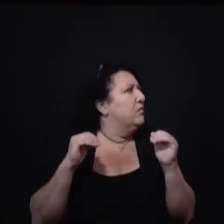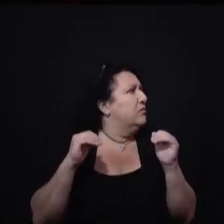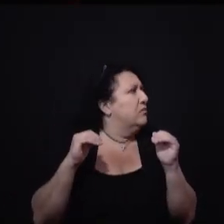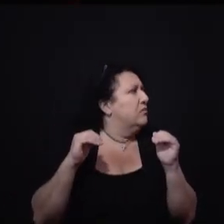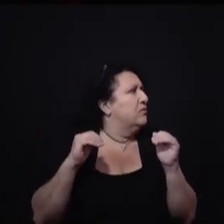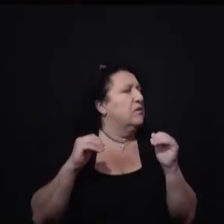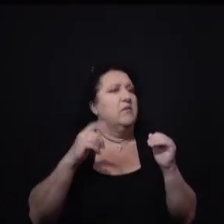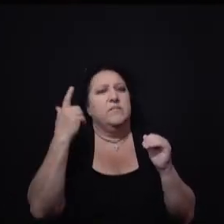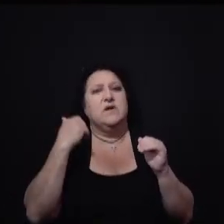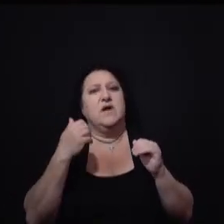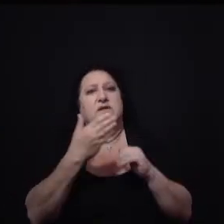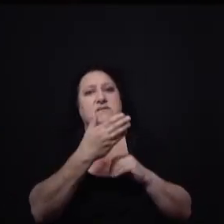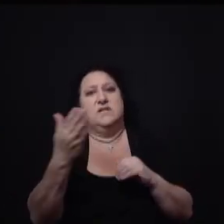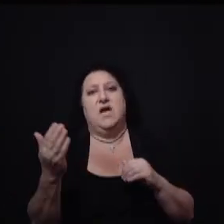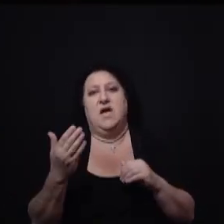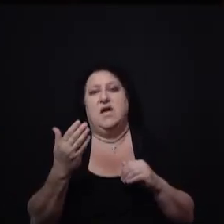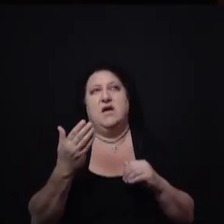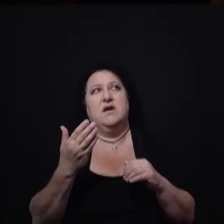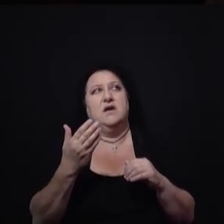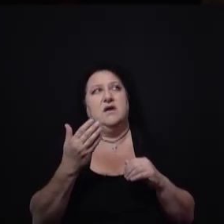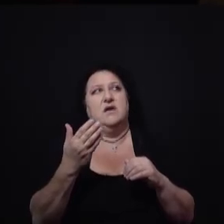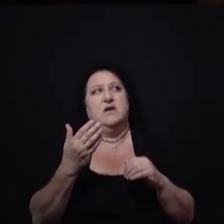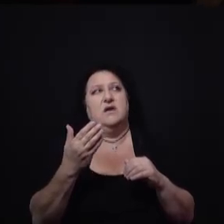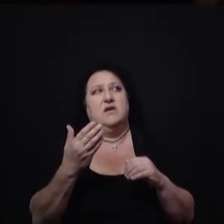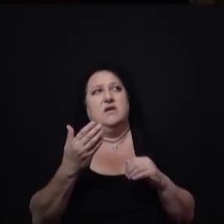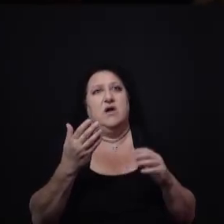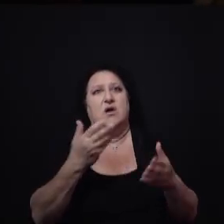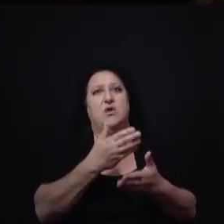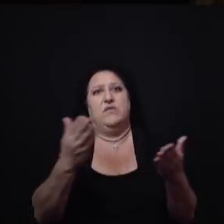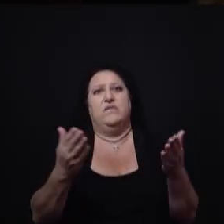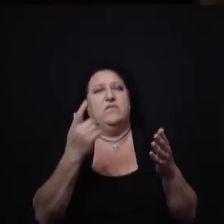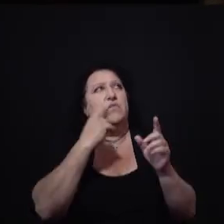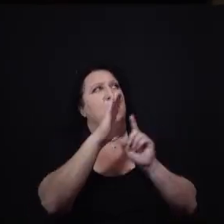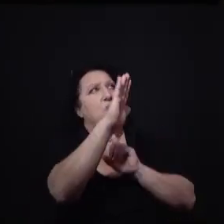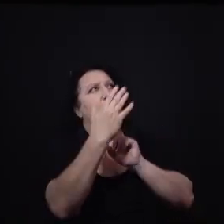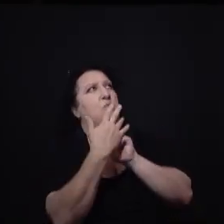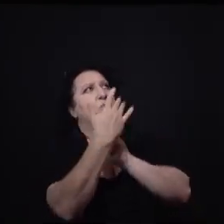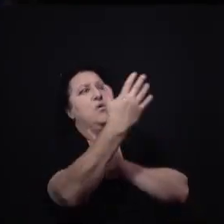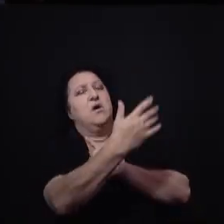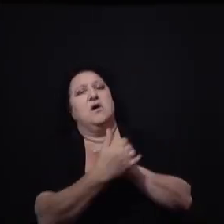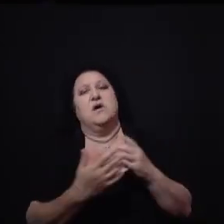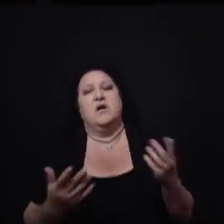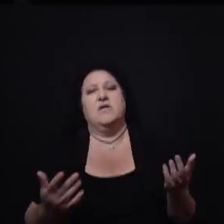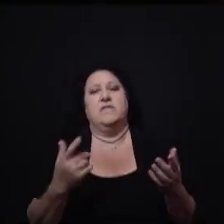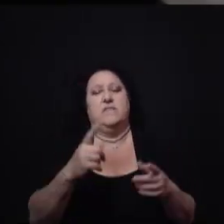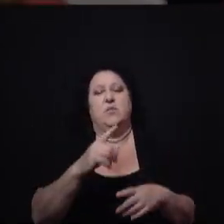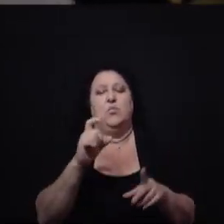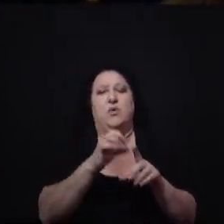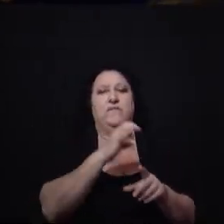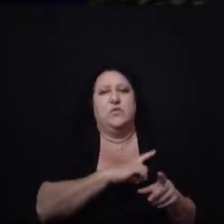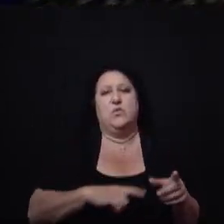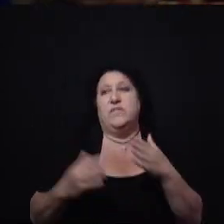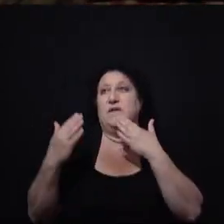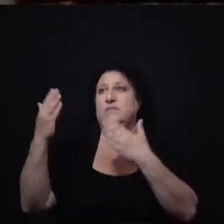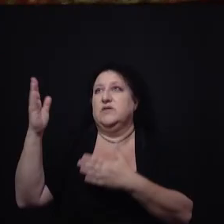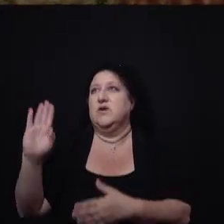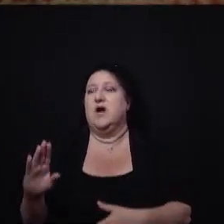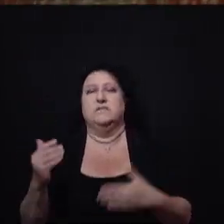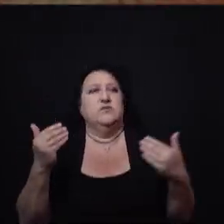glory." This is the word of the Lord. Thanks be to God. Amen. You may be seated.